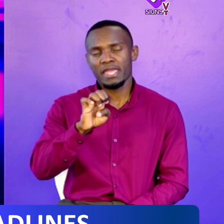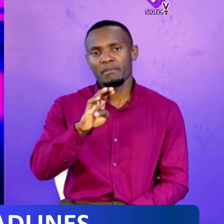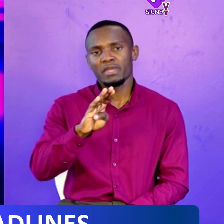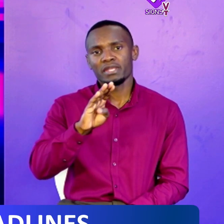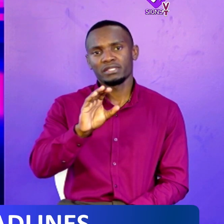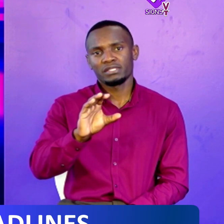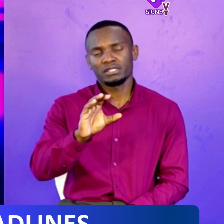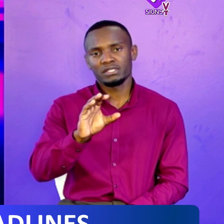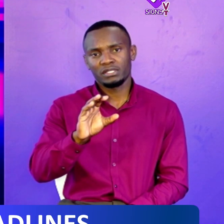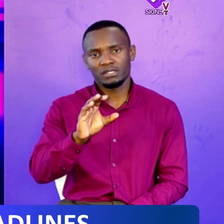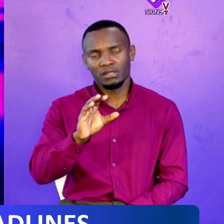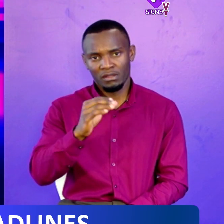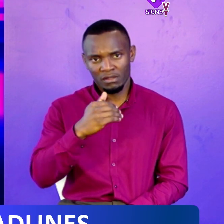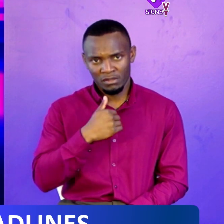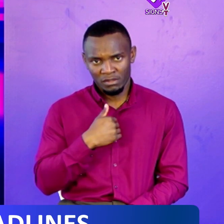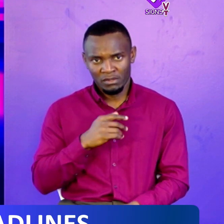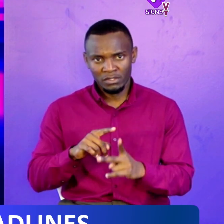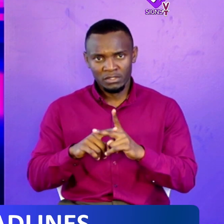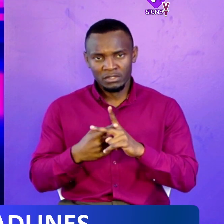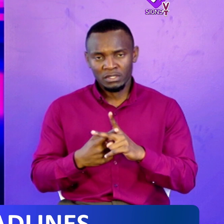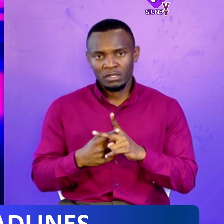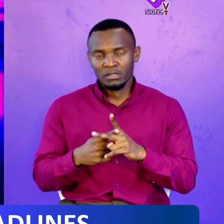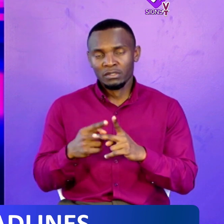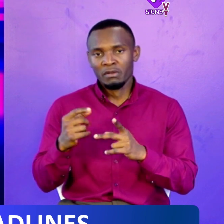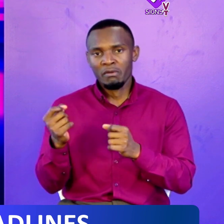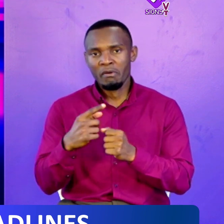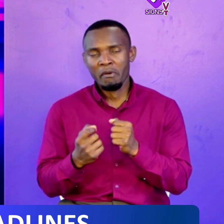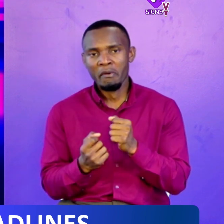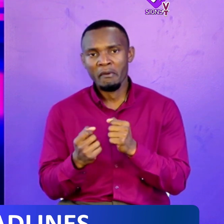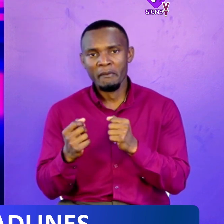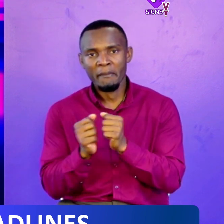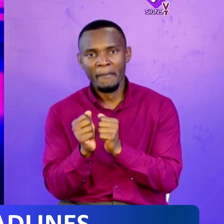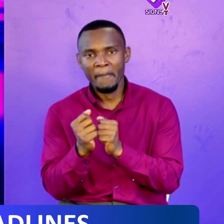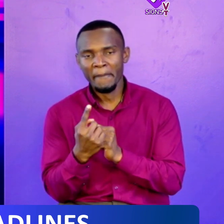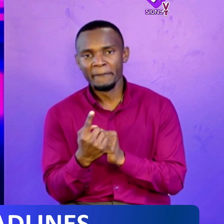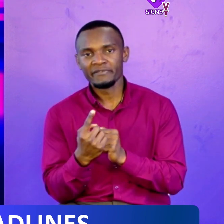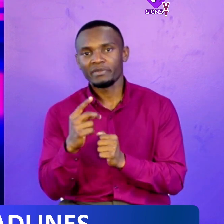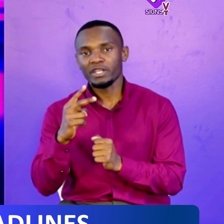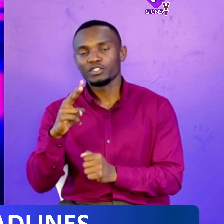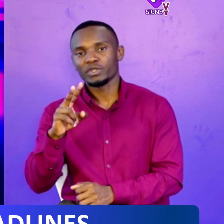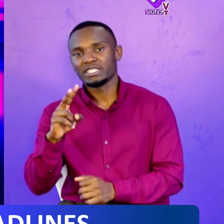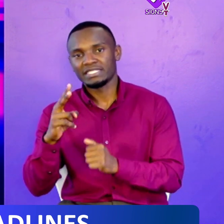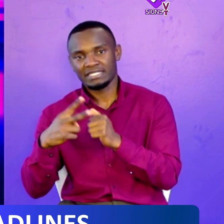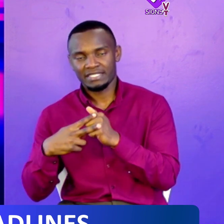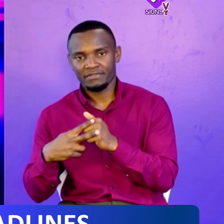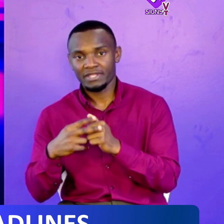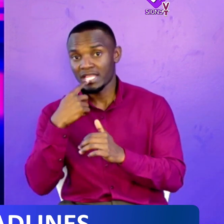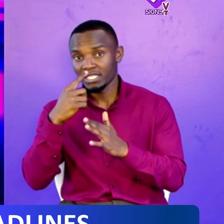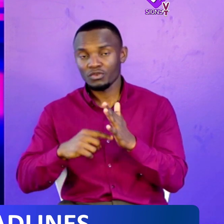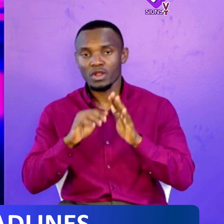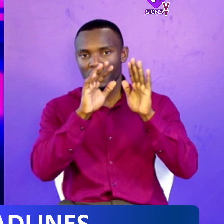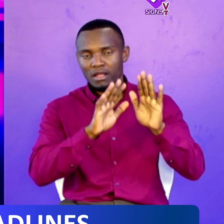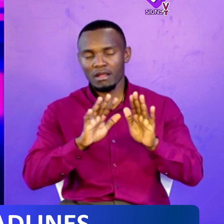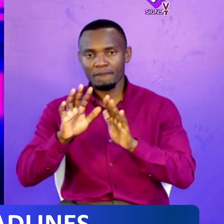Commission has set the ball rolling for the November 27th by-elections, stating that campaigns will run between October